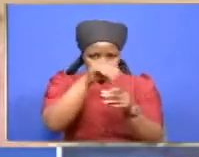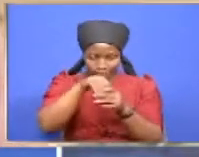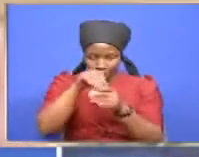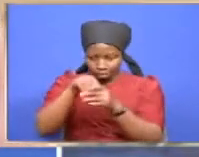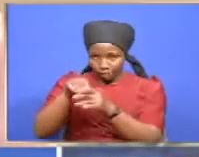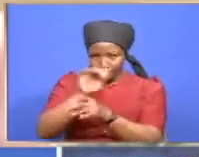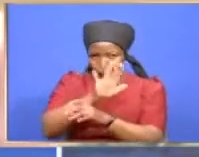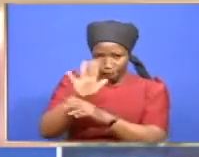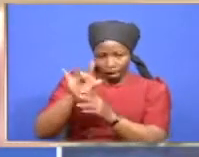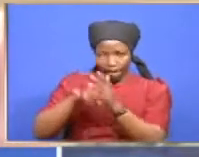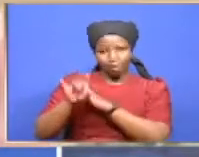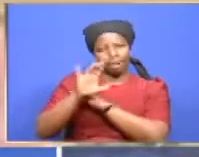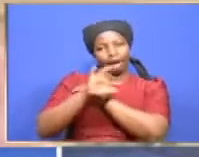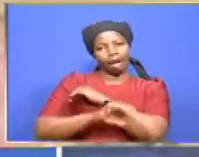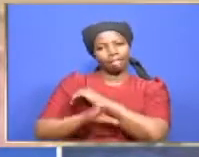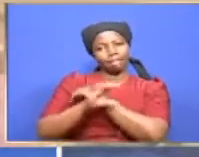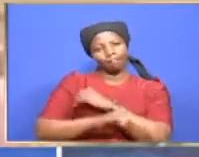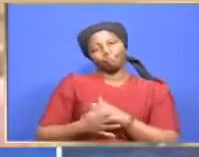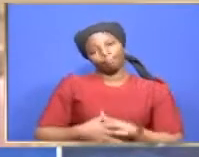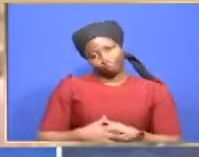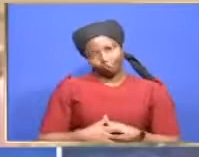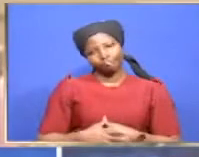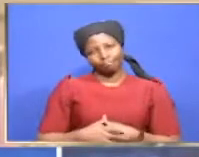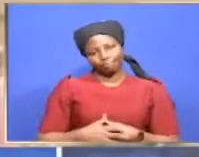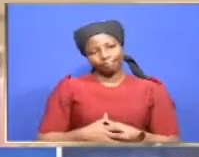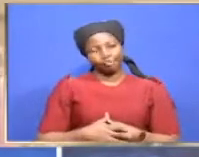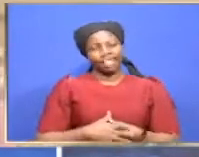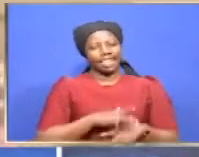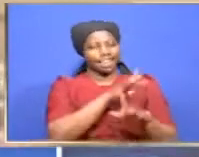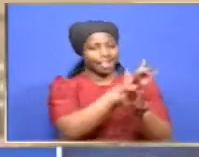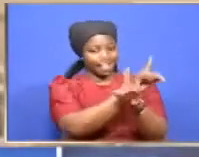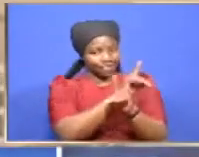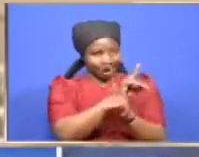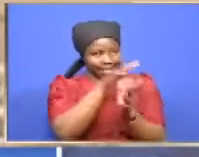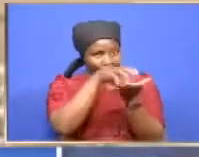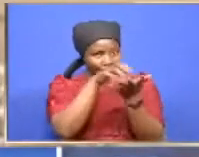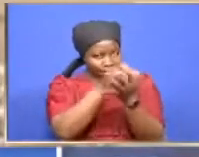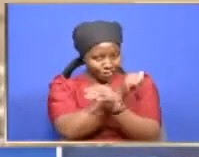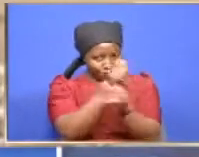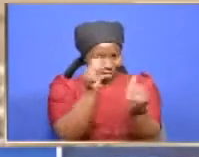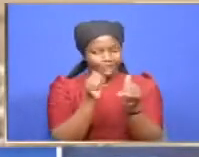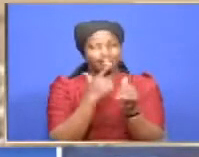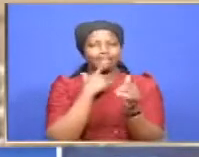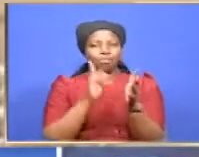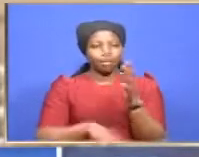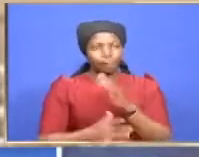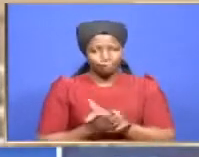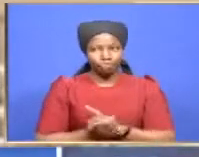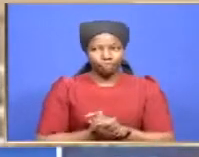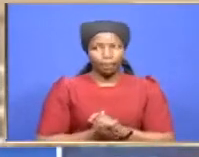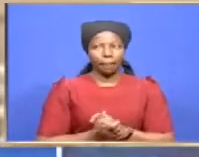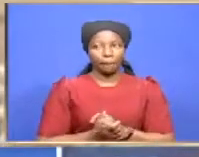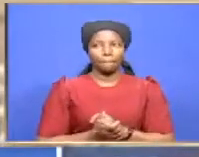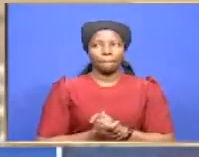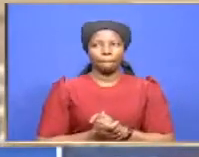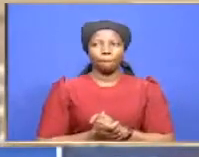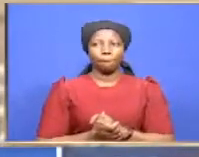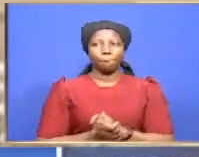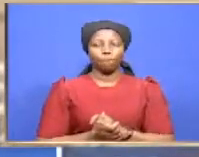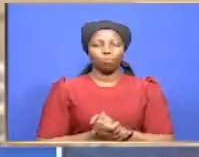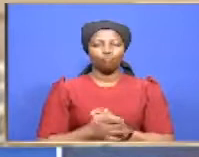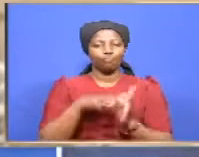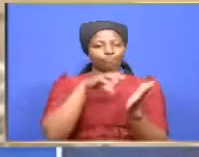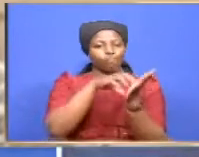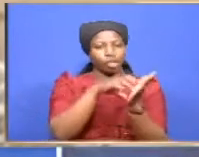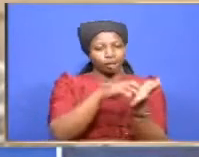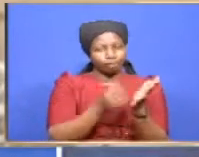But the prosecution was able to defend their case, saying that, or the prosecution was able to table their case whereby they say that